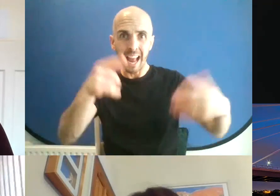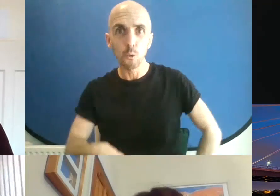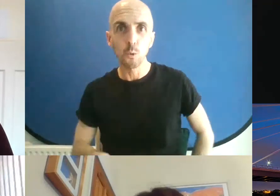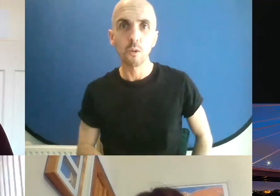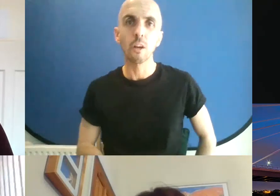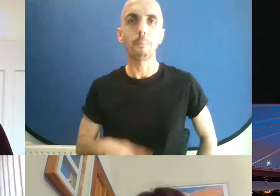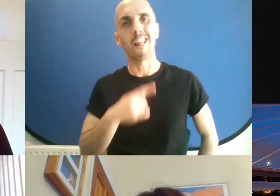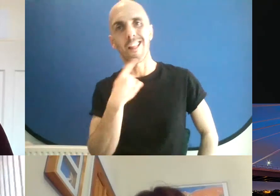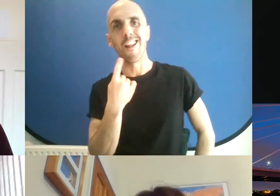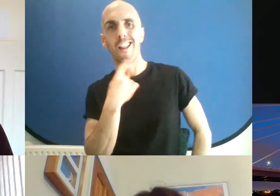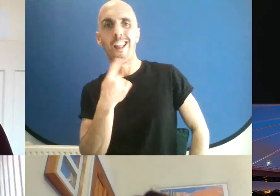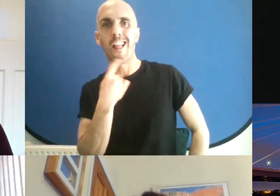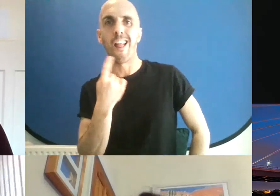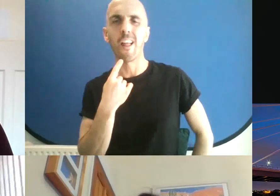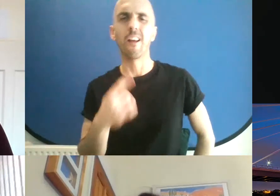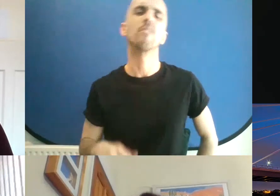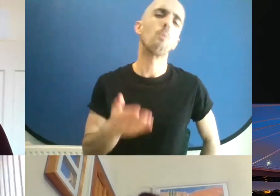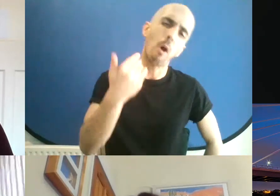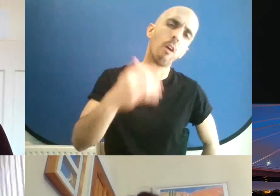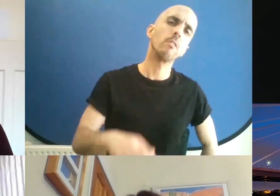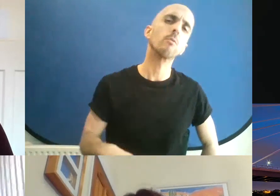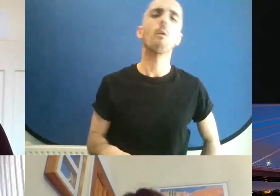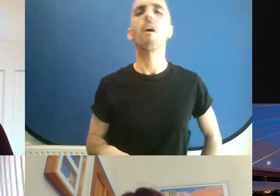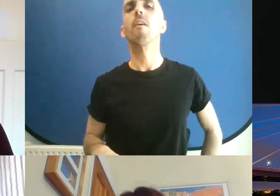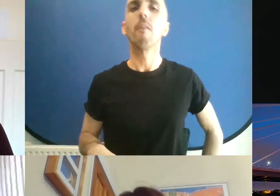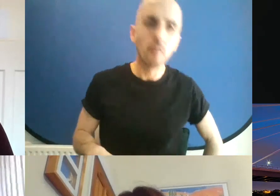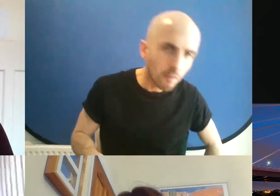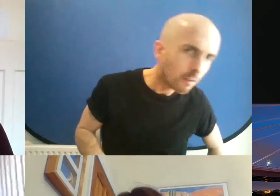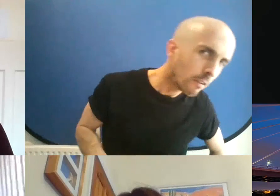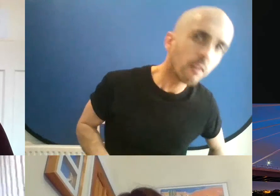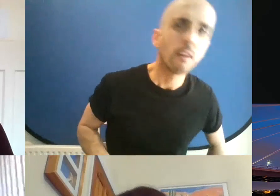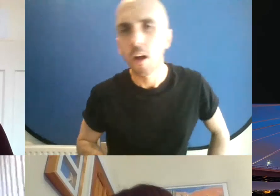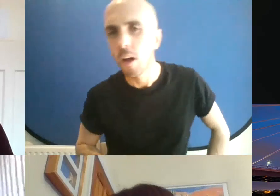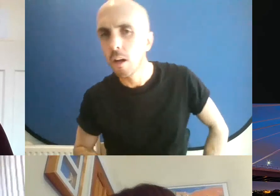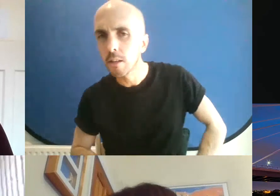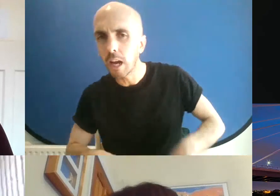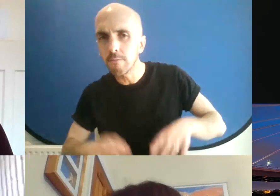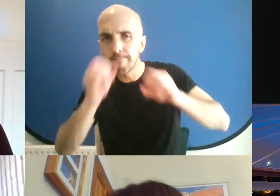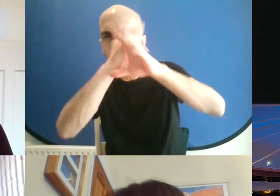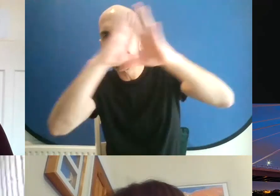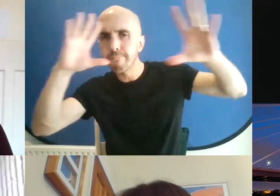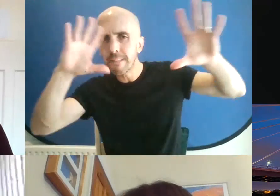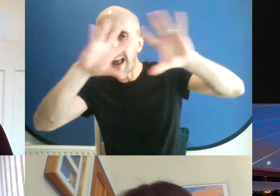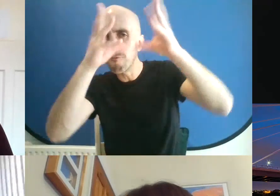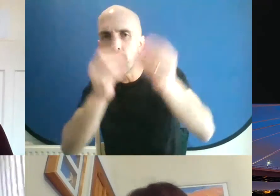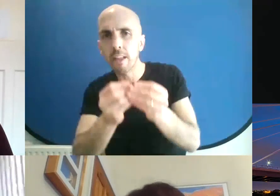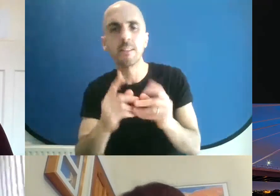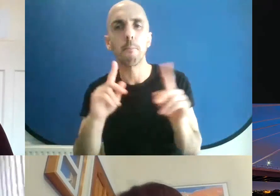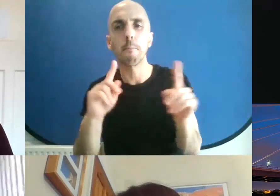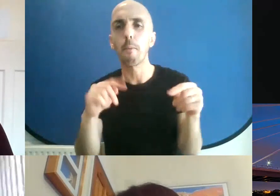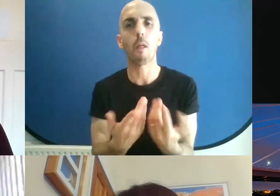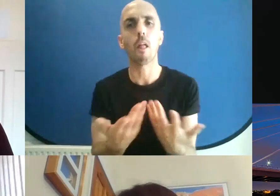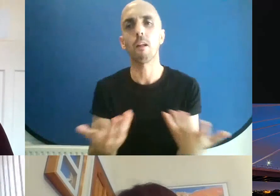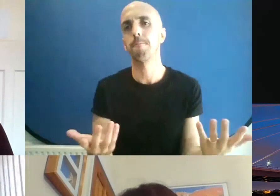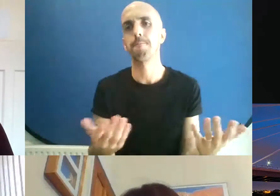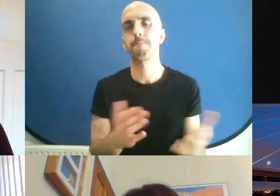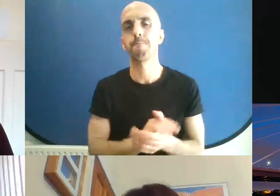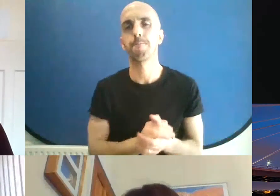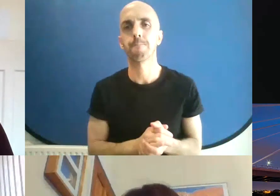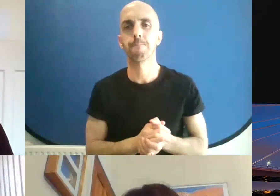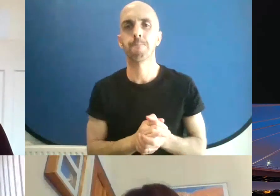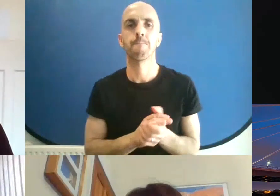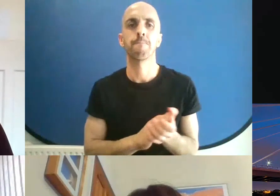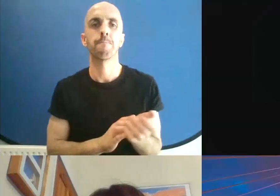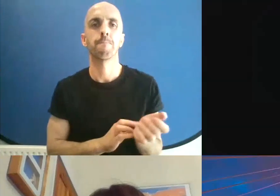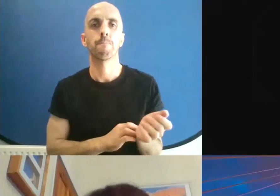bit more difficult. So thank you for the room I was in for giving me that feedback. So very quickly, thanks, Jonathan. Very